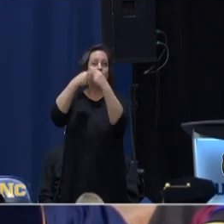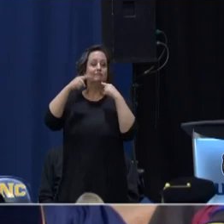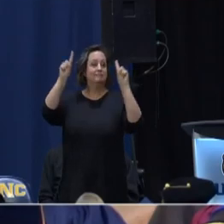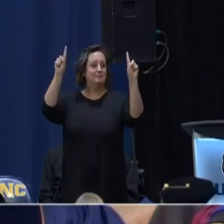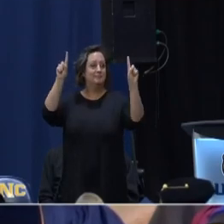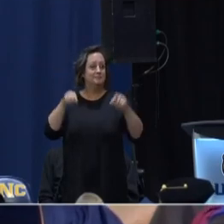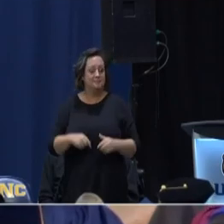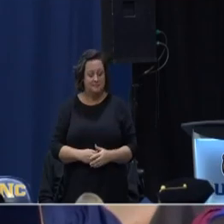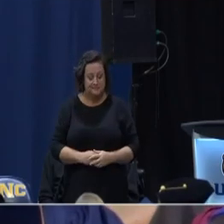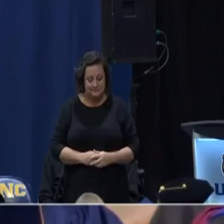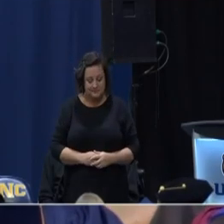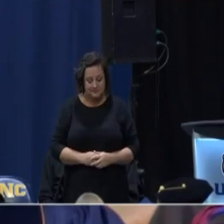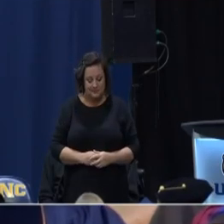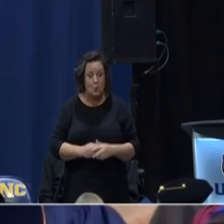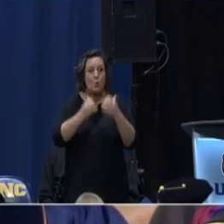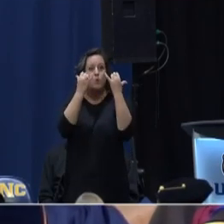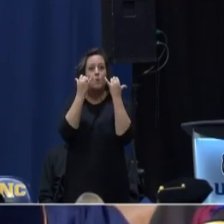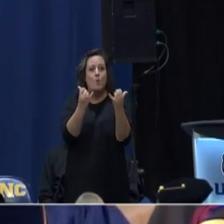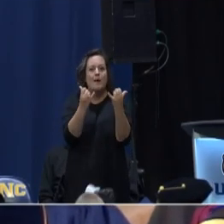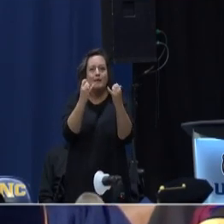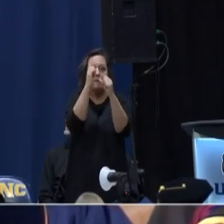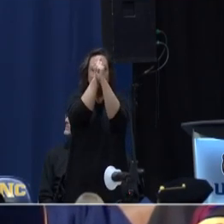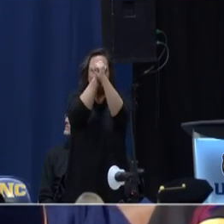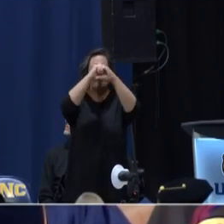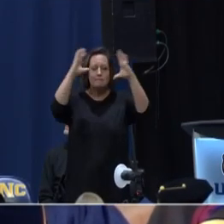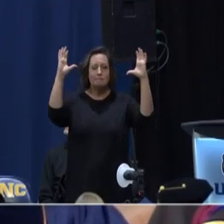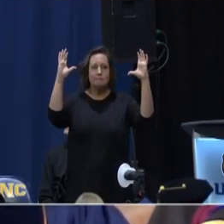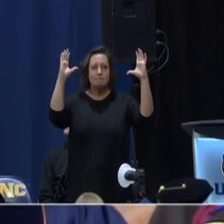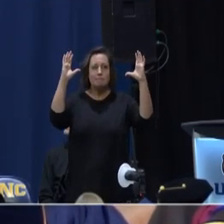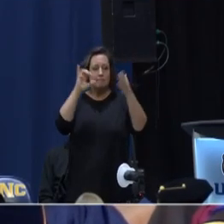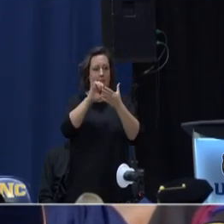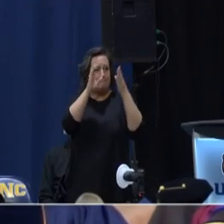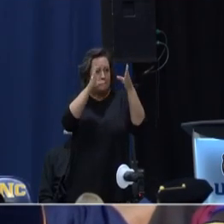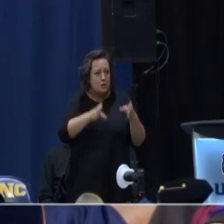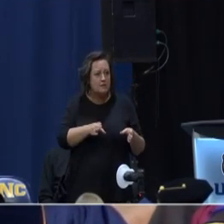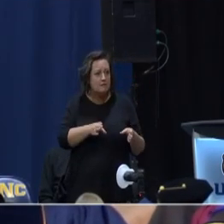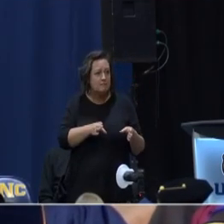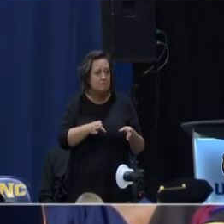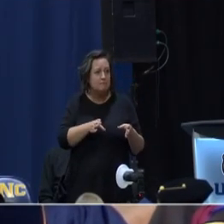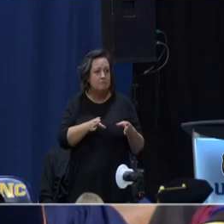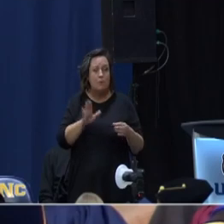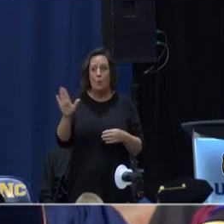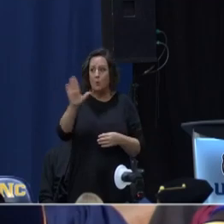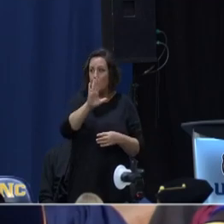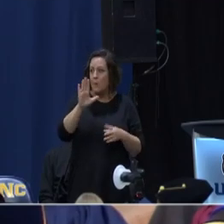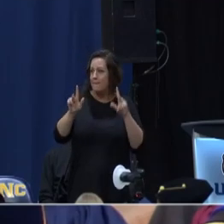Take a moment and think of that person, of those people.